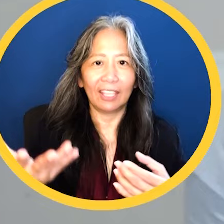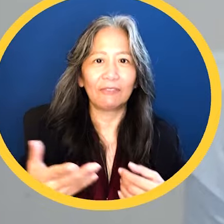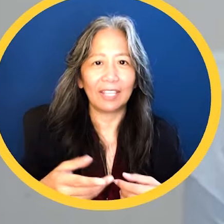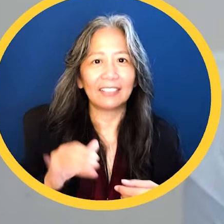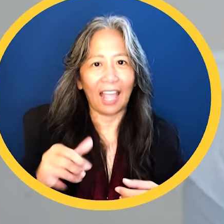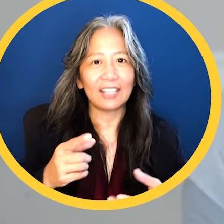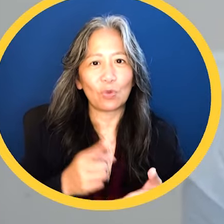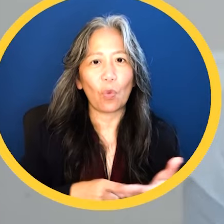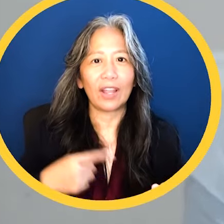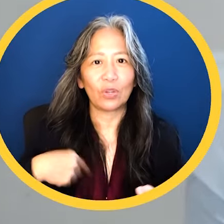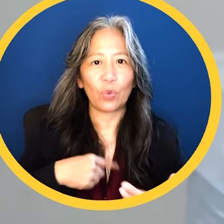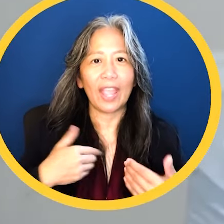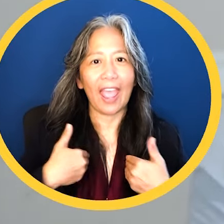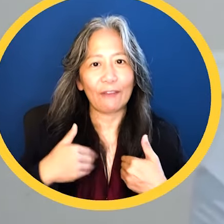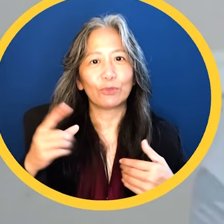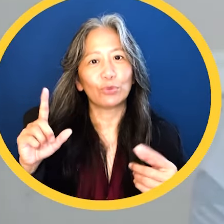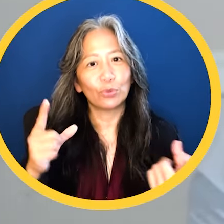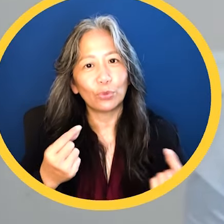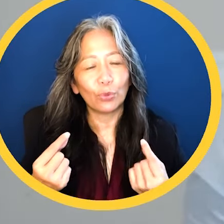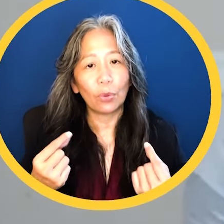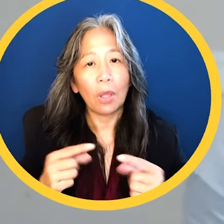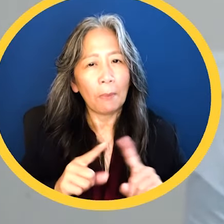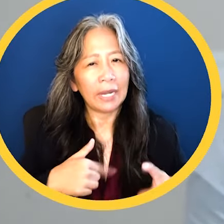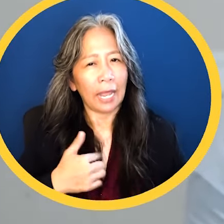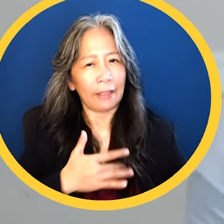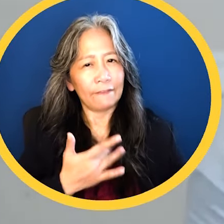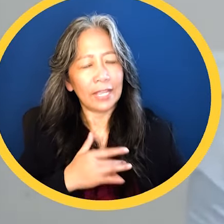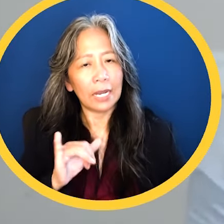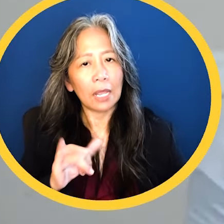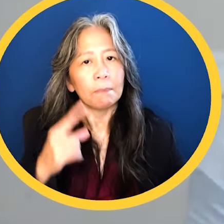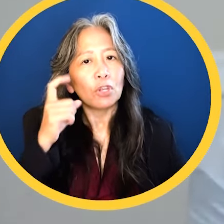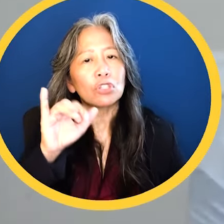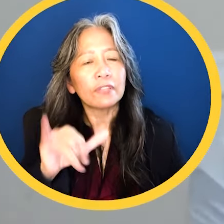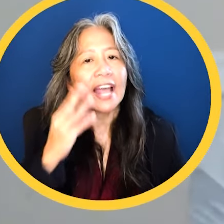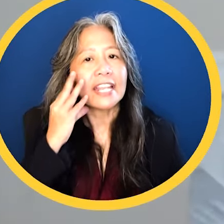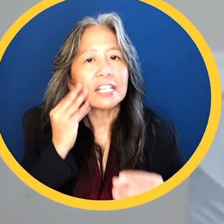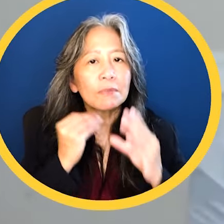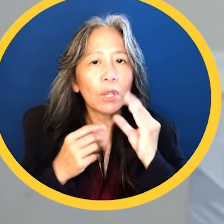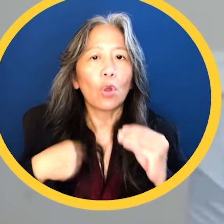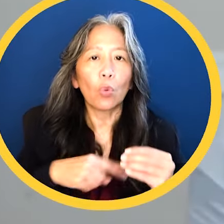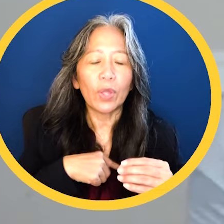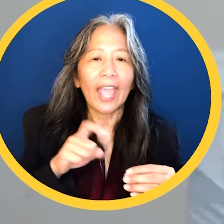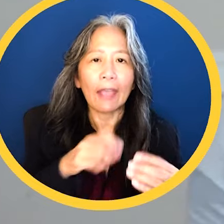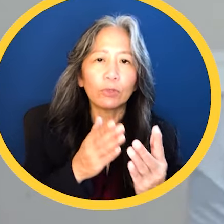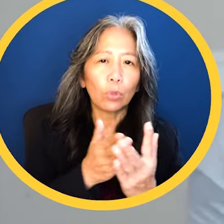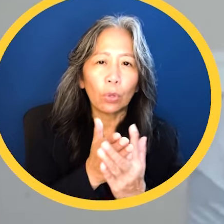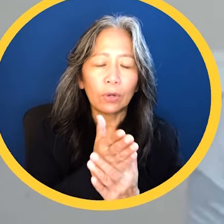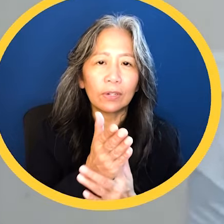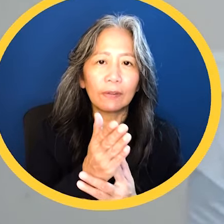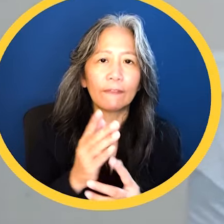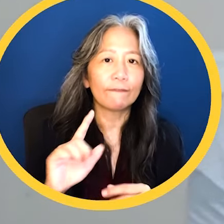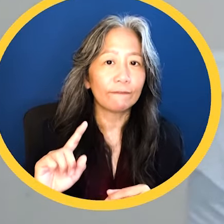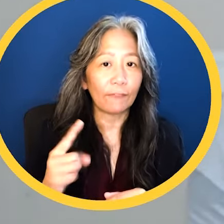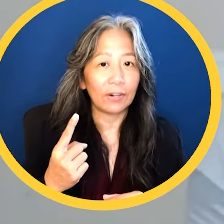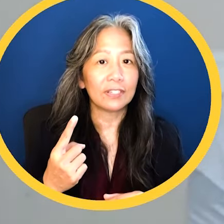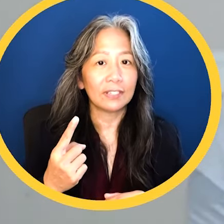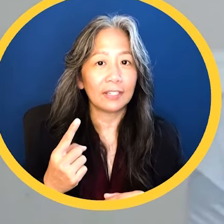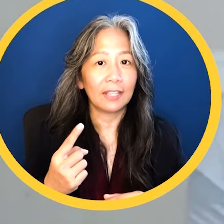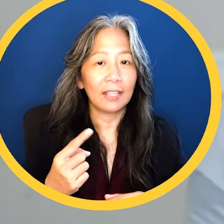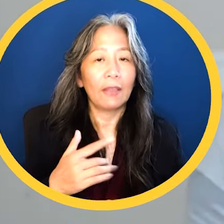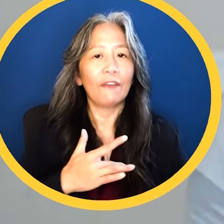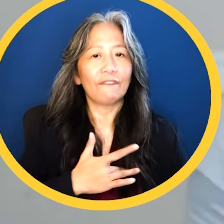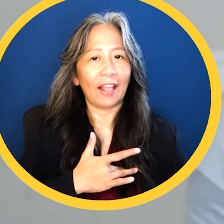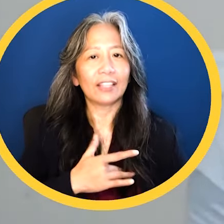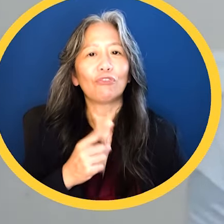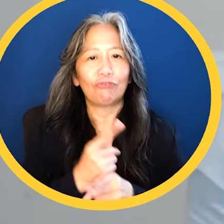always giving, because that's what we, you know, that's what we had to do. But I feel like it's because of some of those experiences that we had to experience